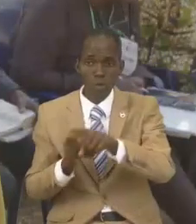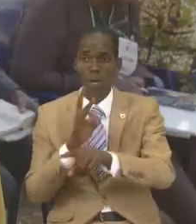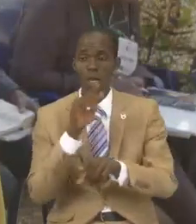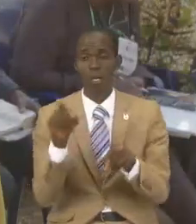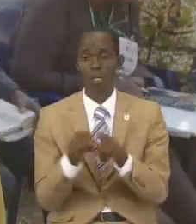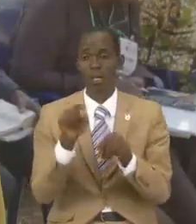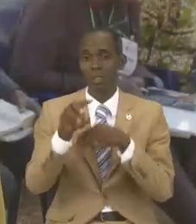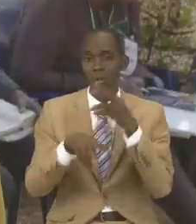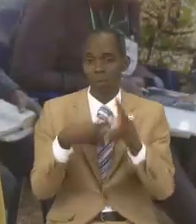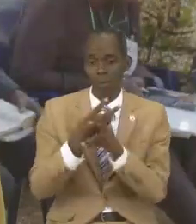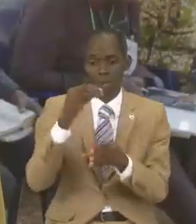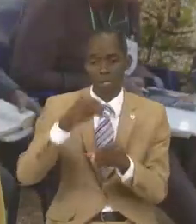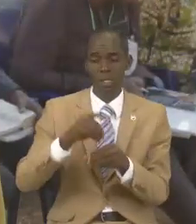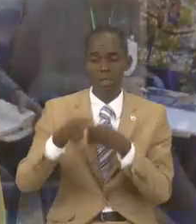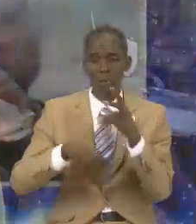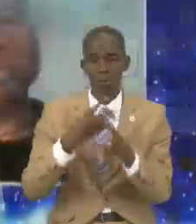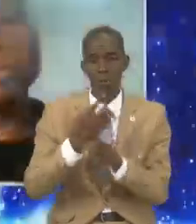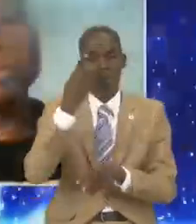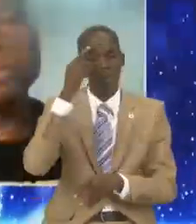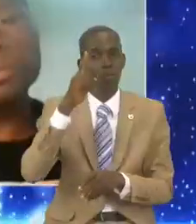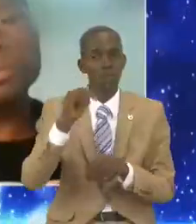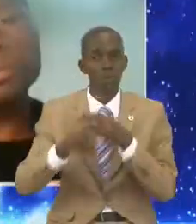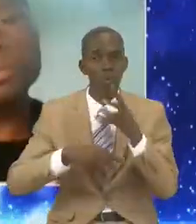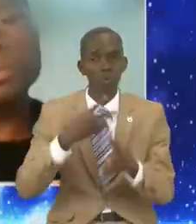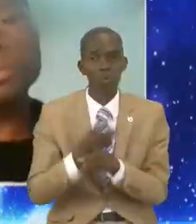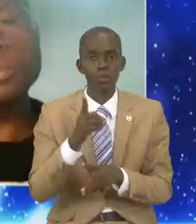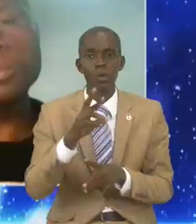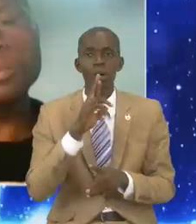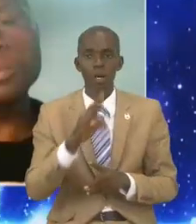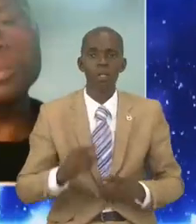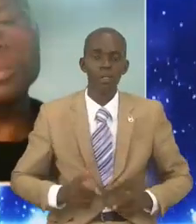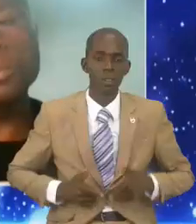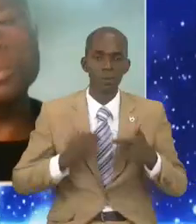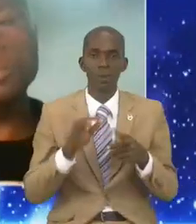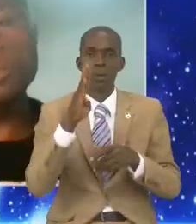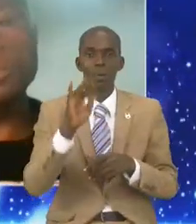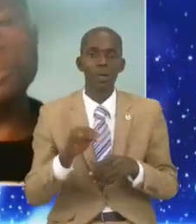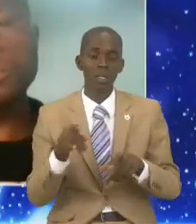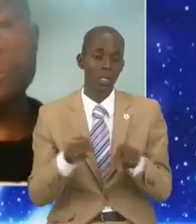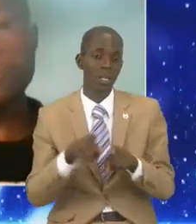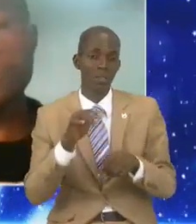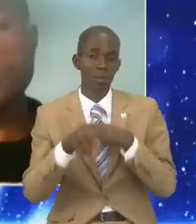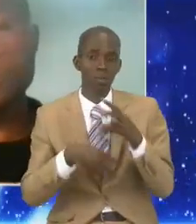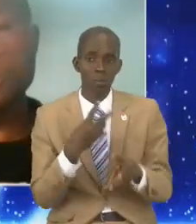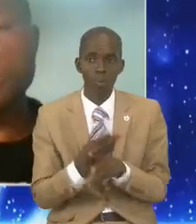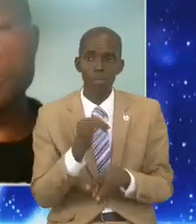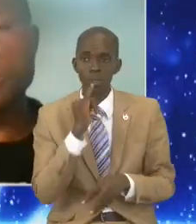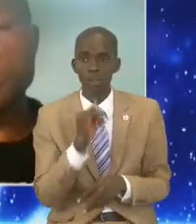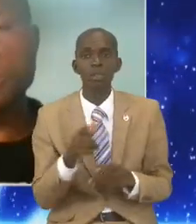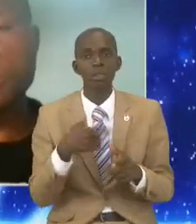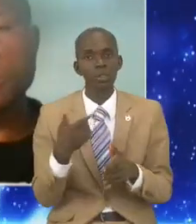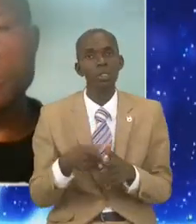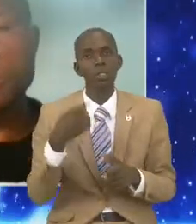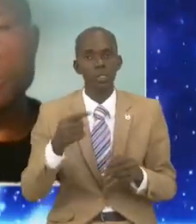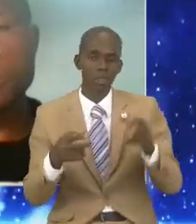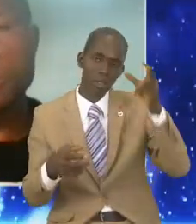in the world, for the world, and you are living like the world is living, then the devil will be the god